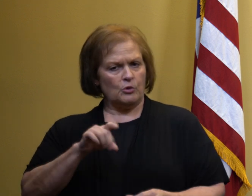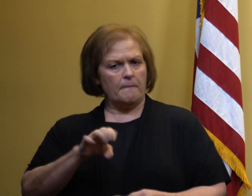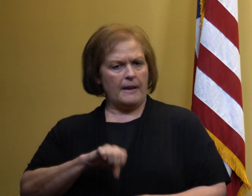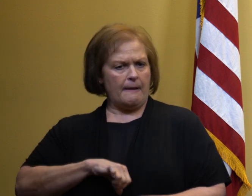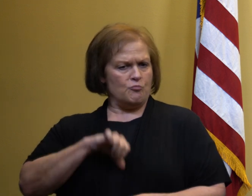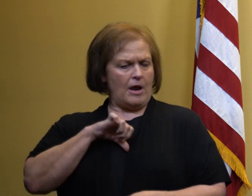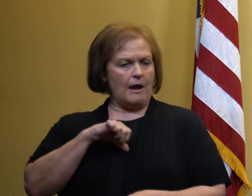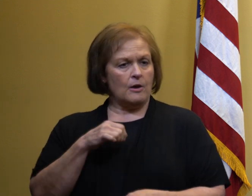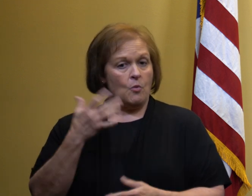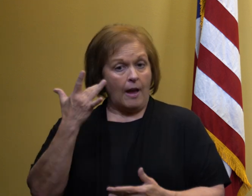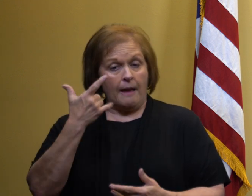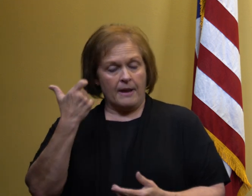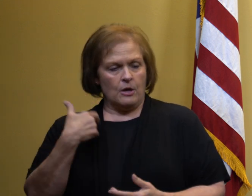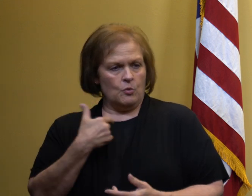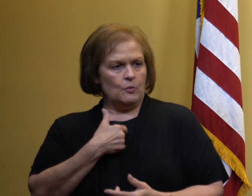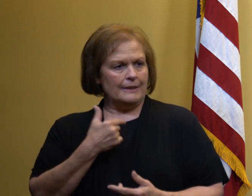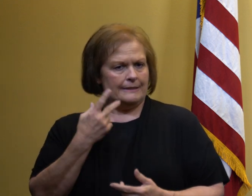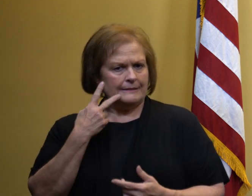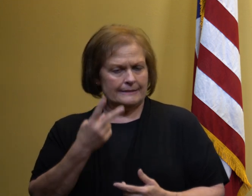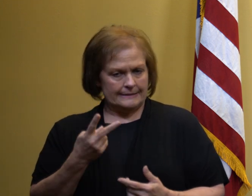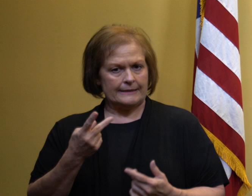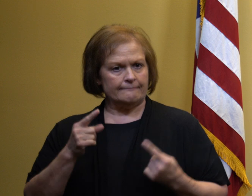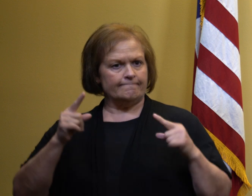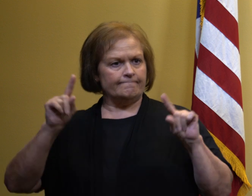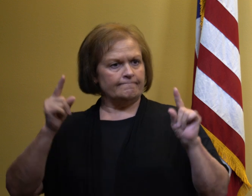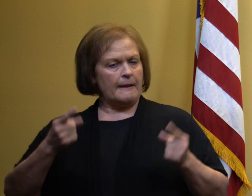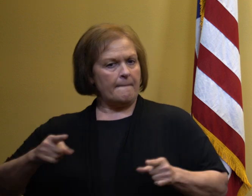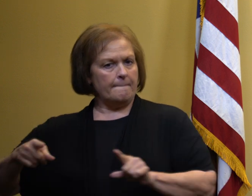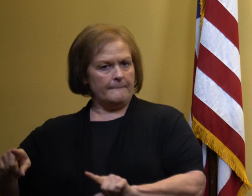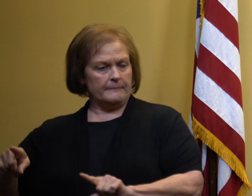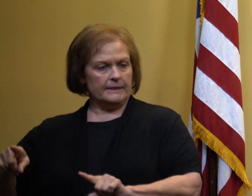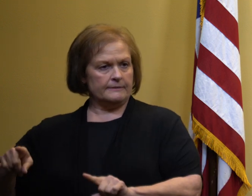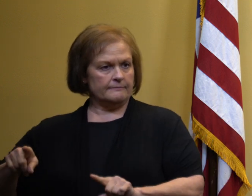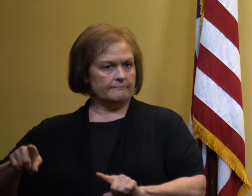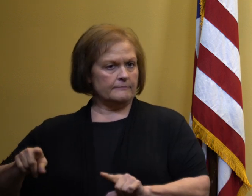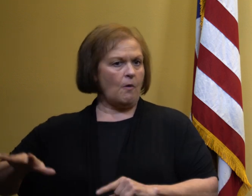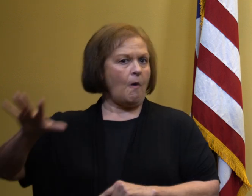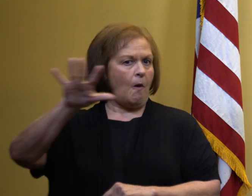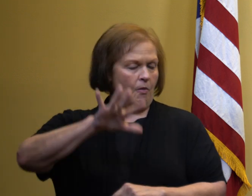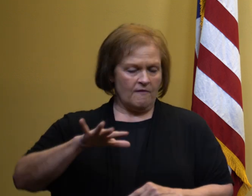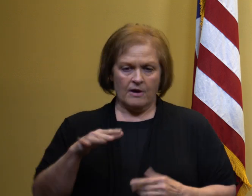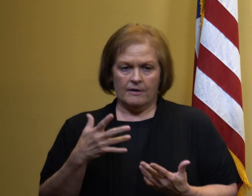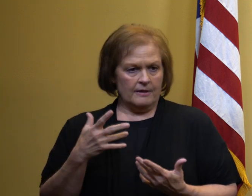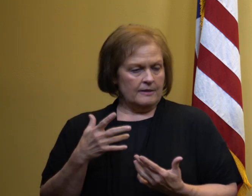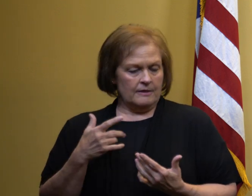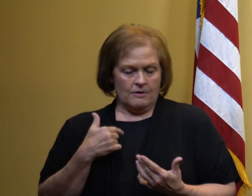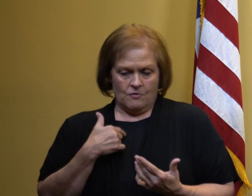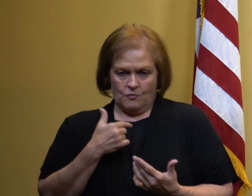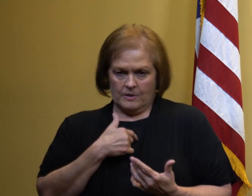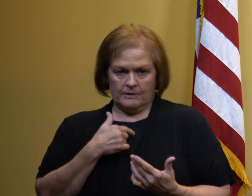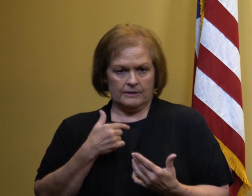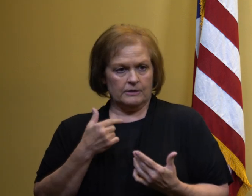it. Because you know what? We're seeing the accolades come our way around the globe. And again, it's something we cannot deny.